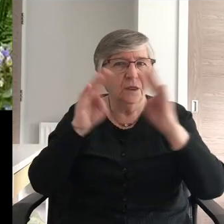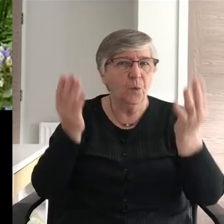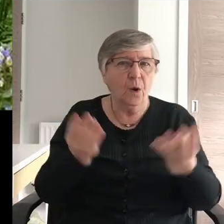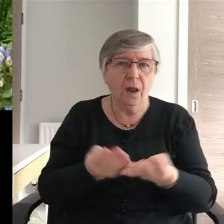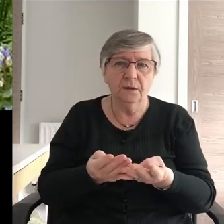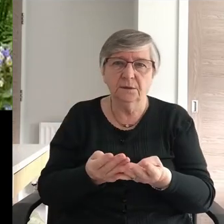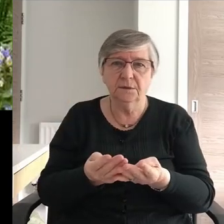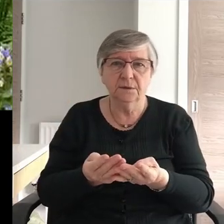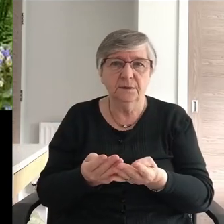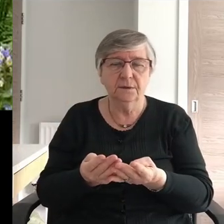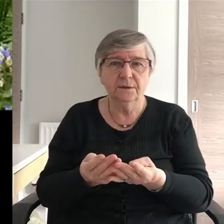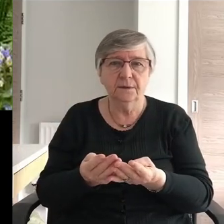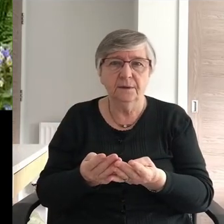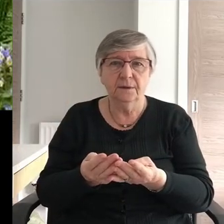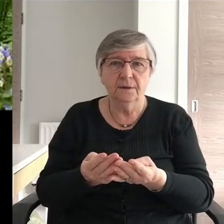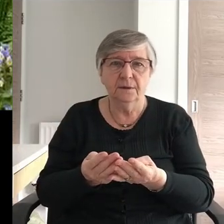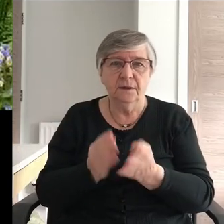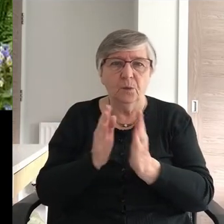diversity.